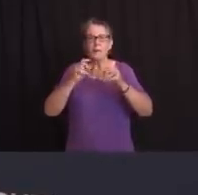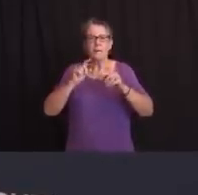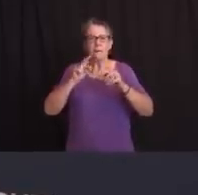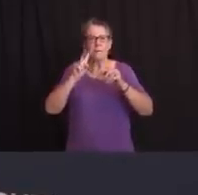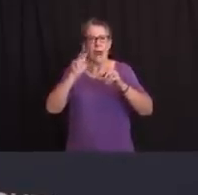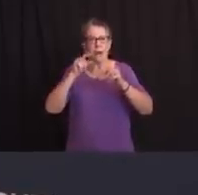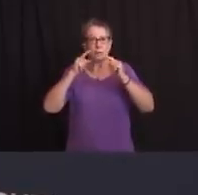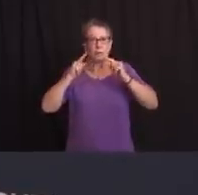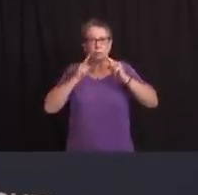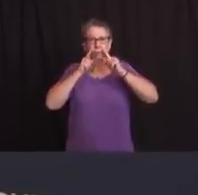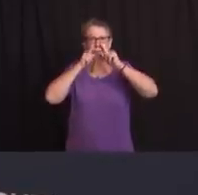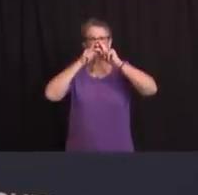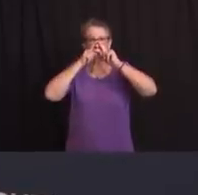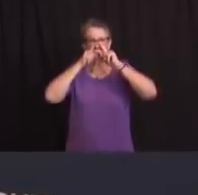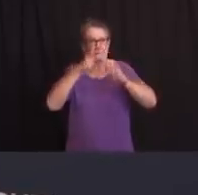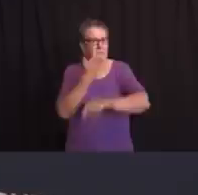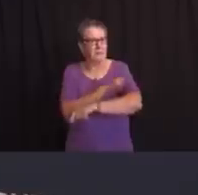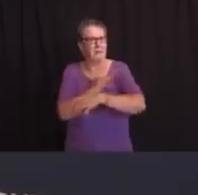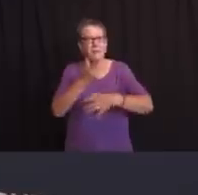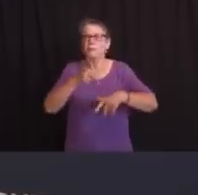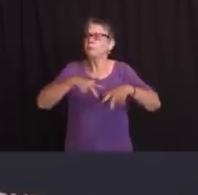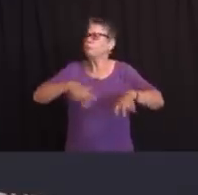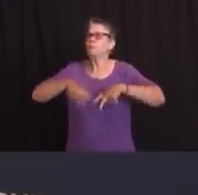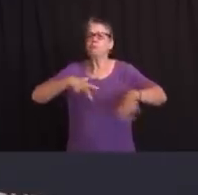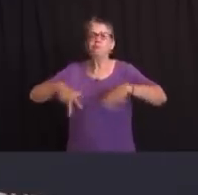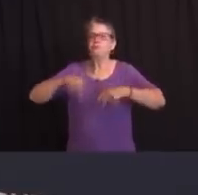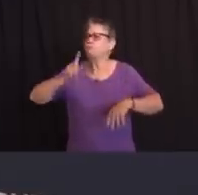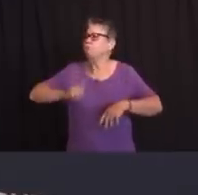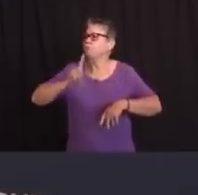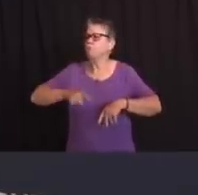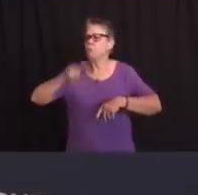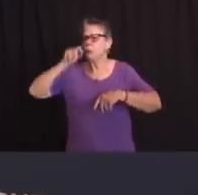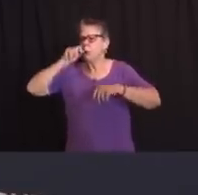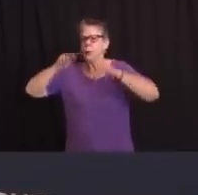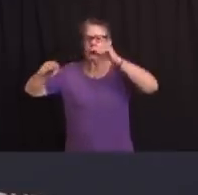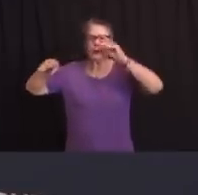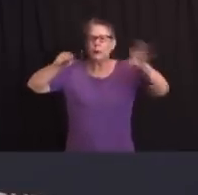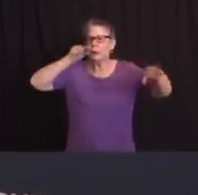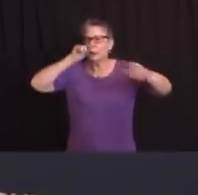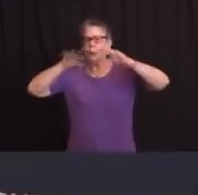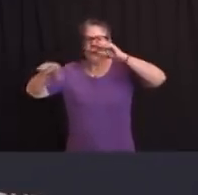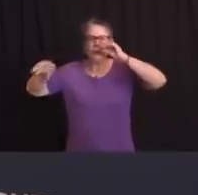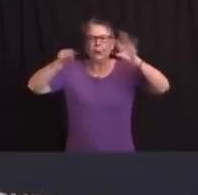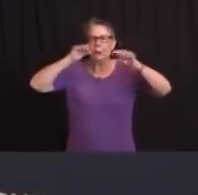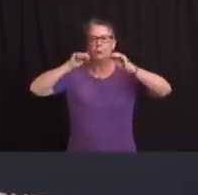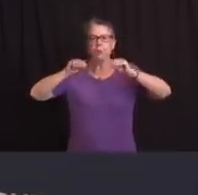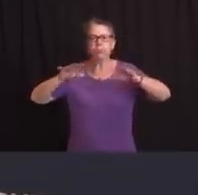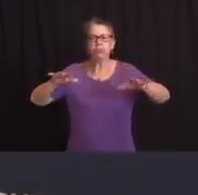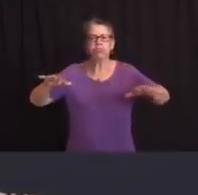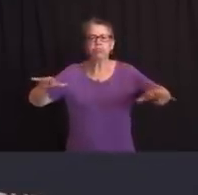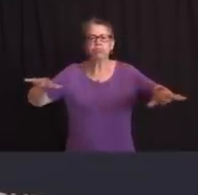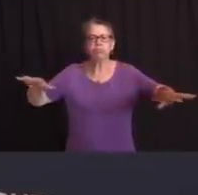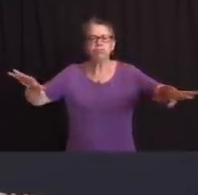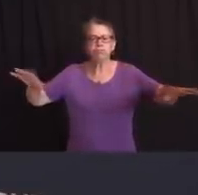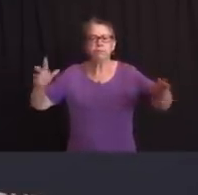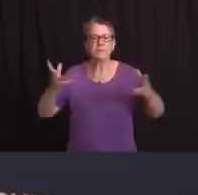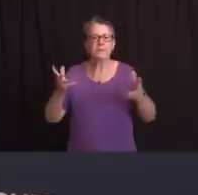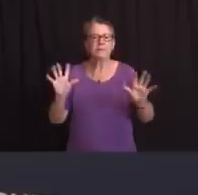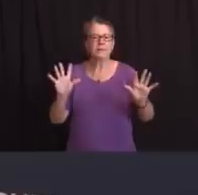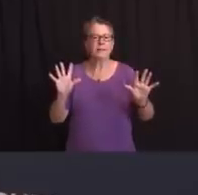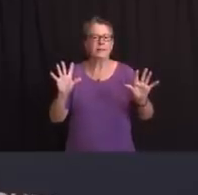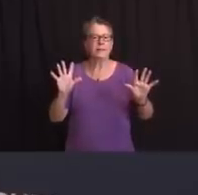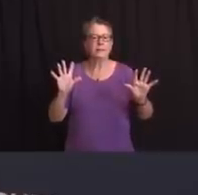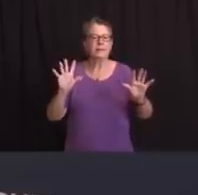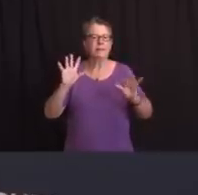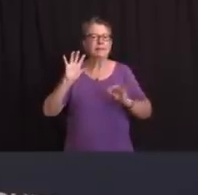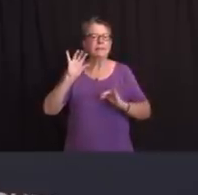were finding and which is what is concerning. What they're not measuring is how much of that virus is actually getting deeper into the body, to the lungs and other parts of the places that